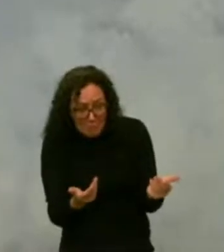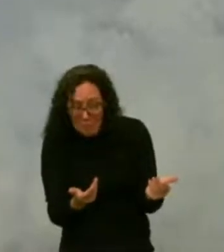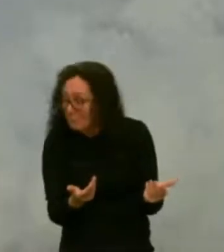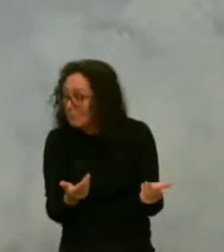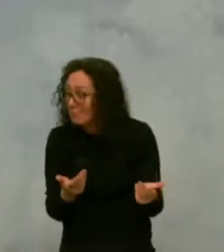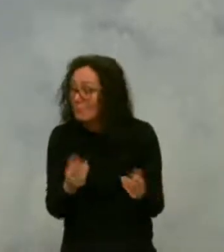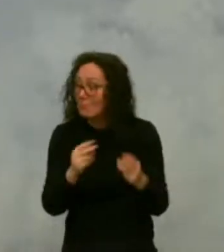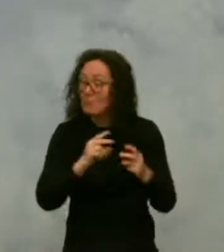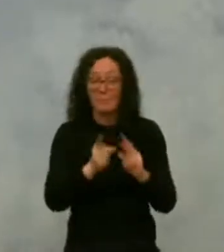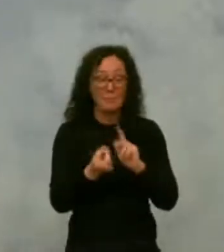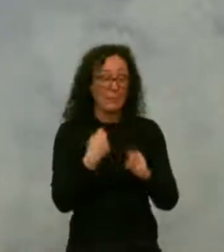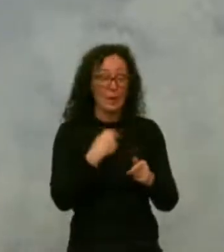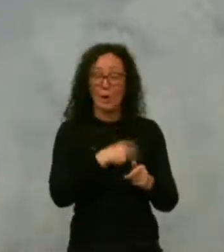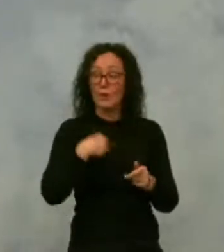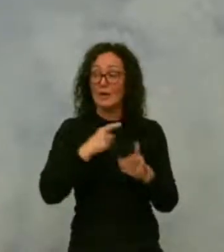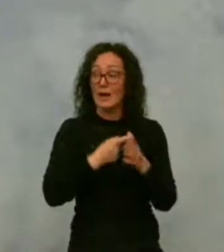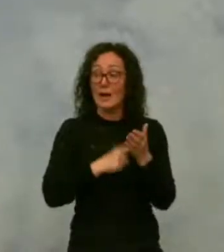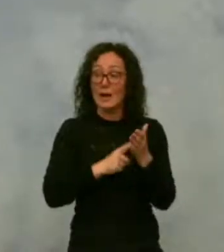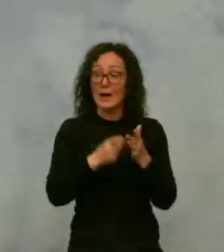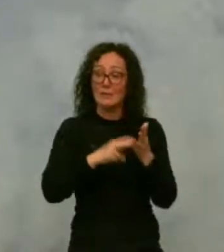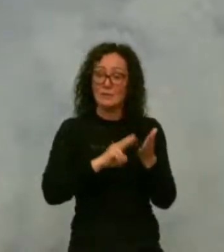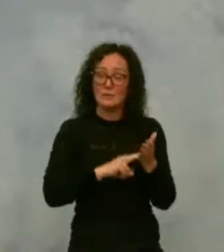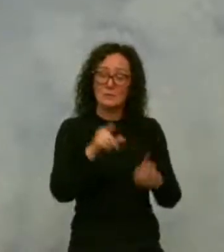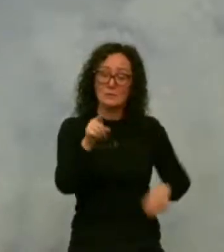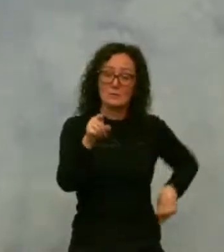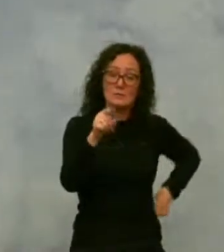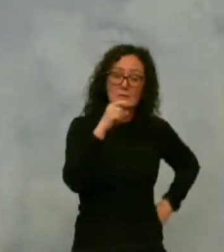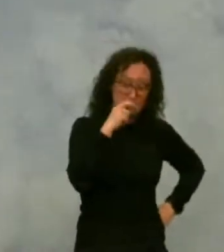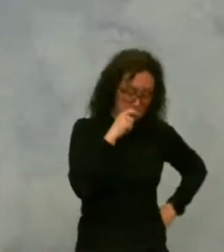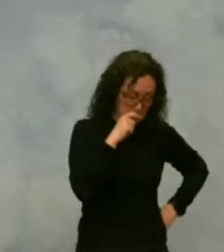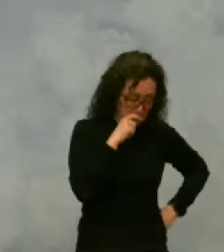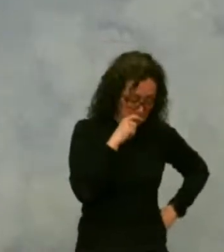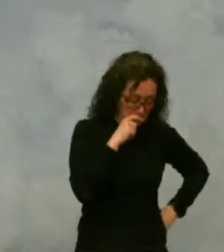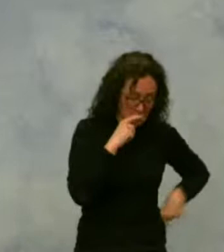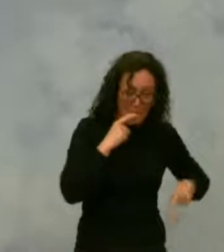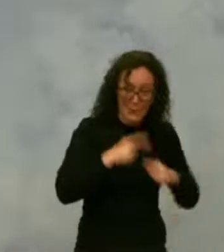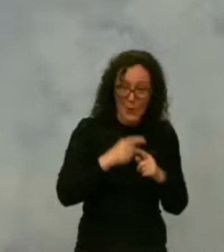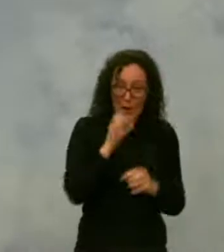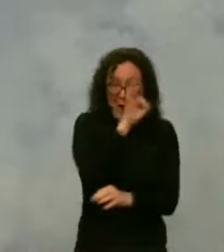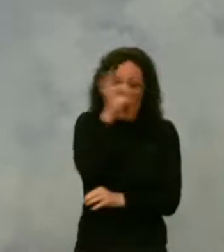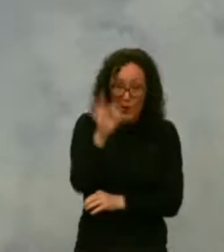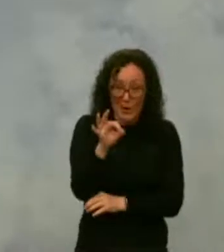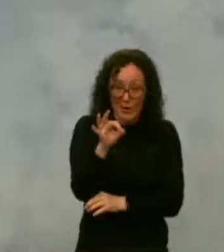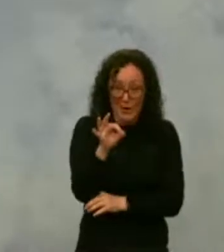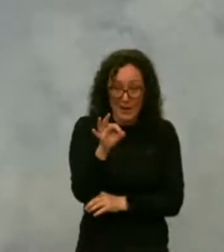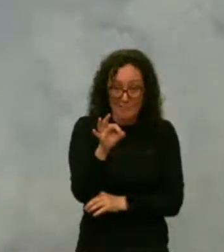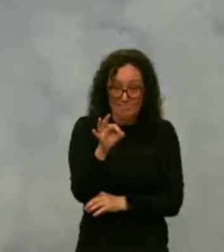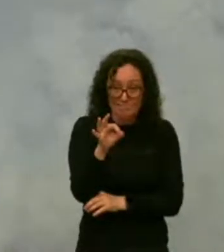Councillor Allison. Thanks. Just a quick question. In light of the economic